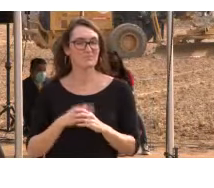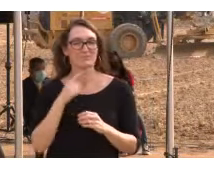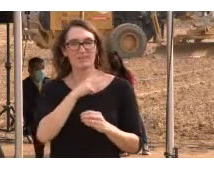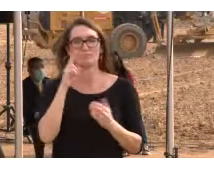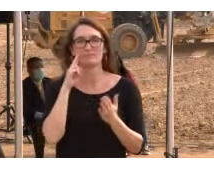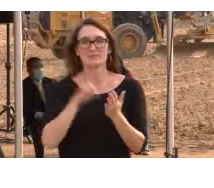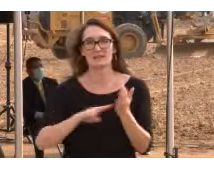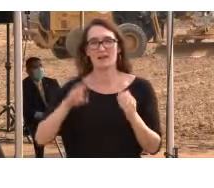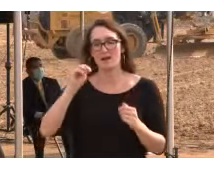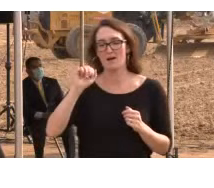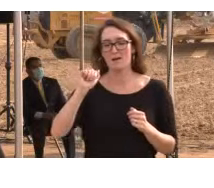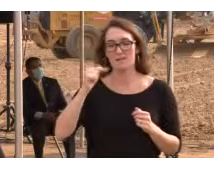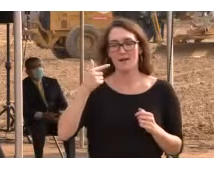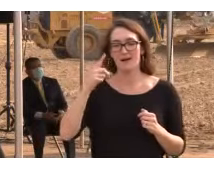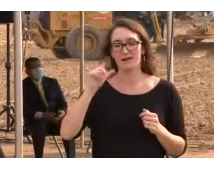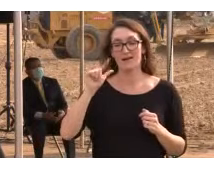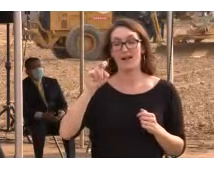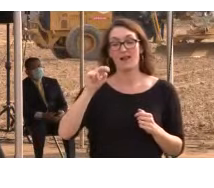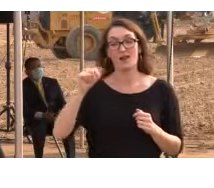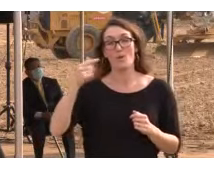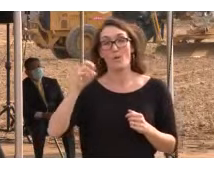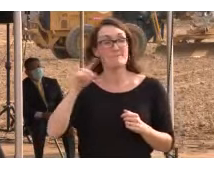Secretary Magdalena Gomez.